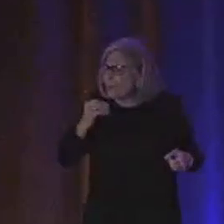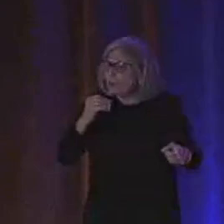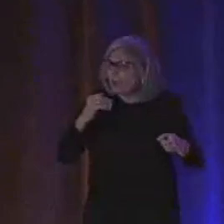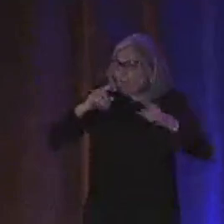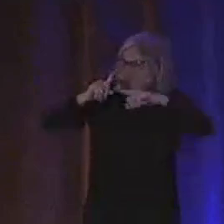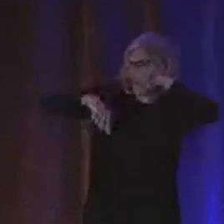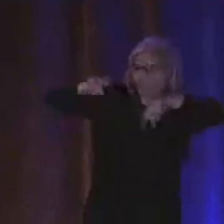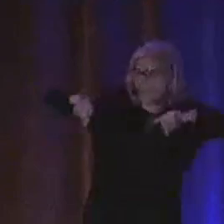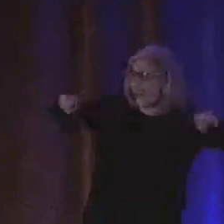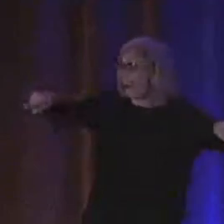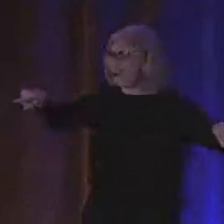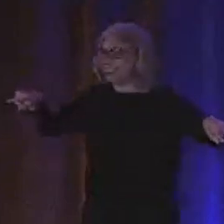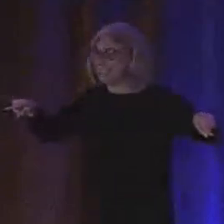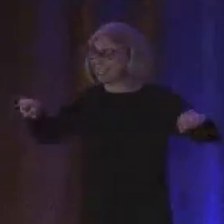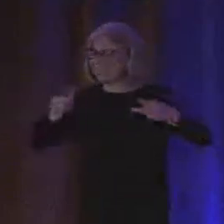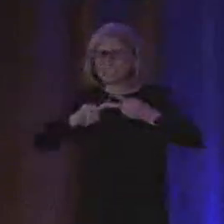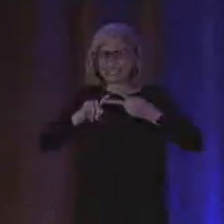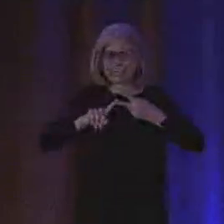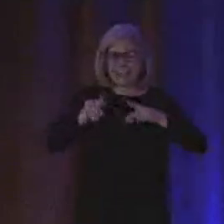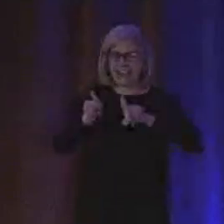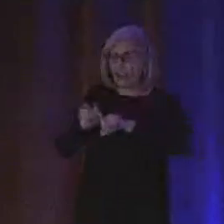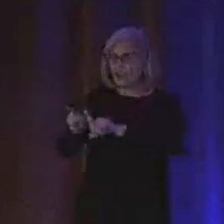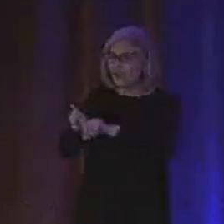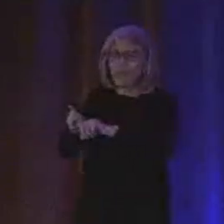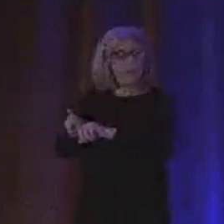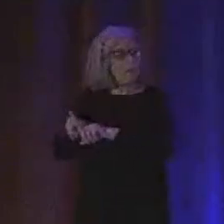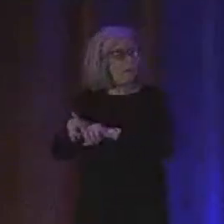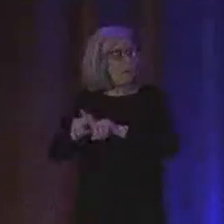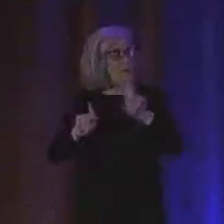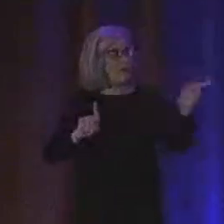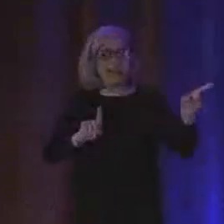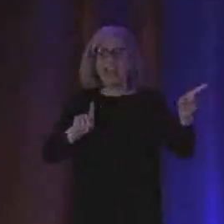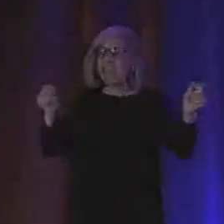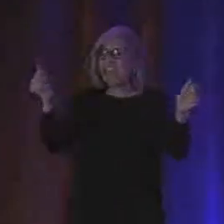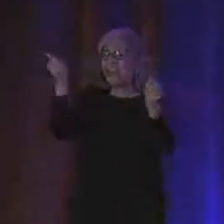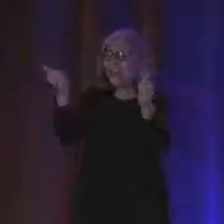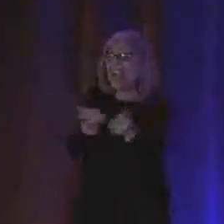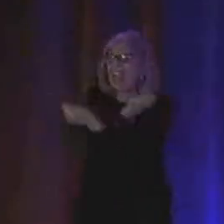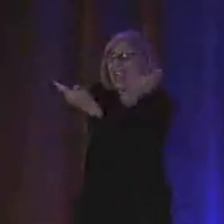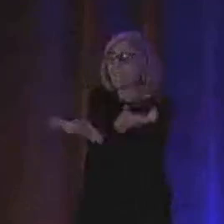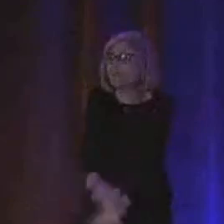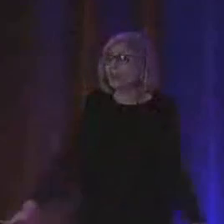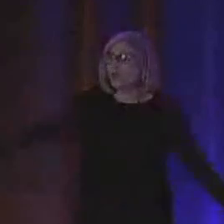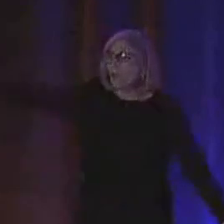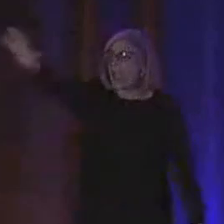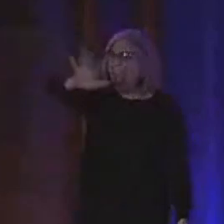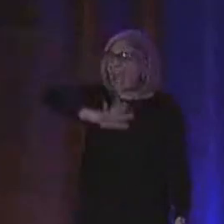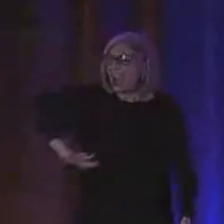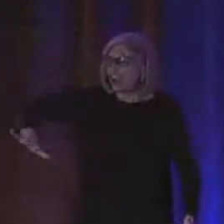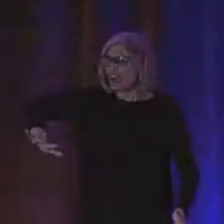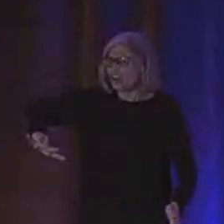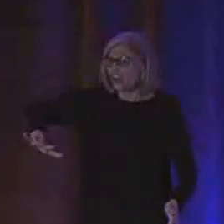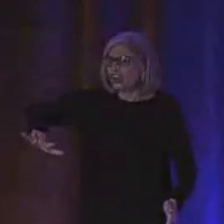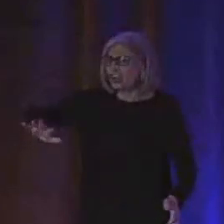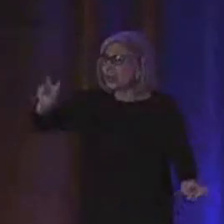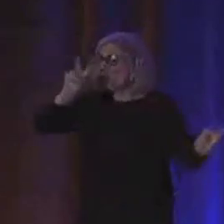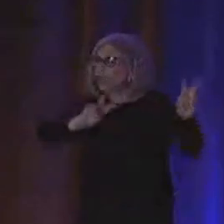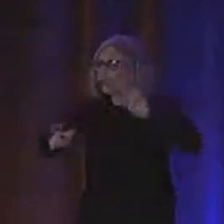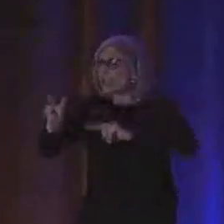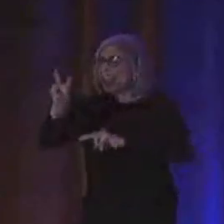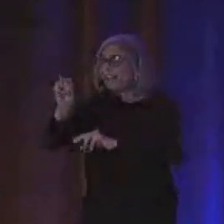variety, and they're everywhere. Everywhere you look in